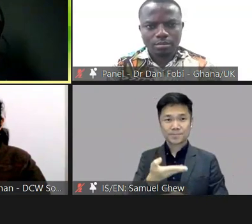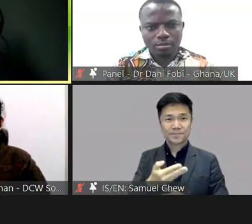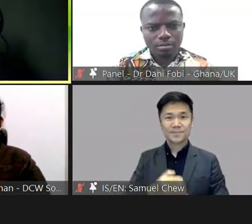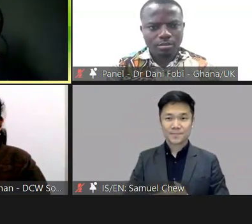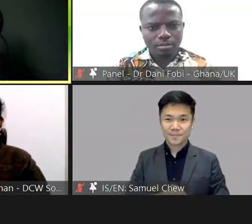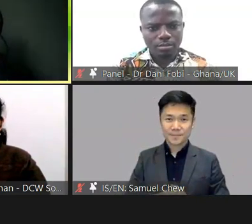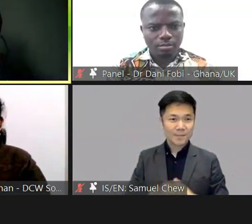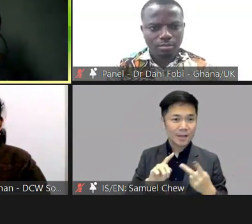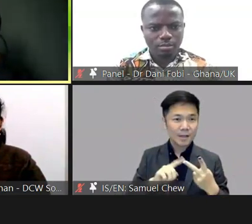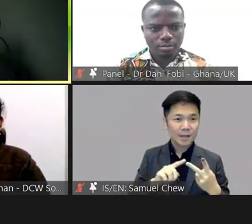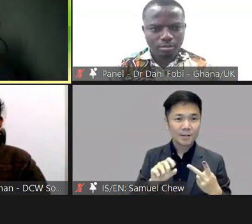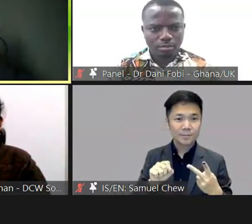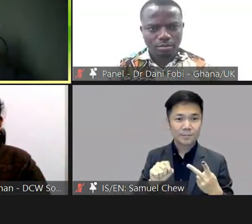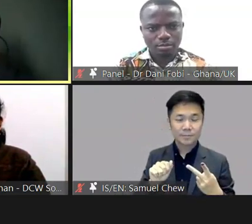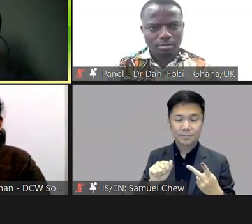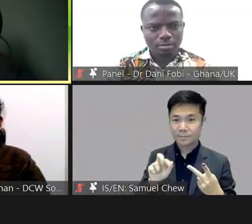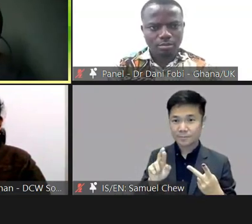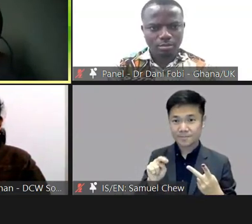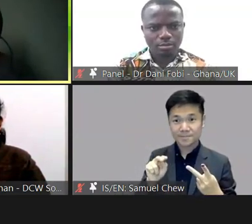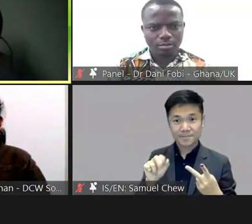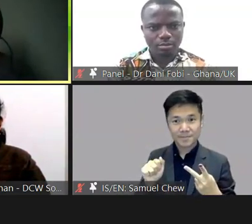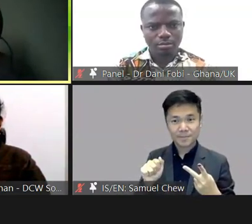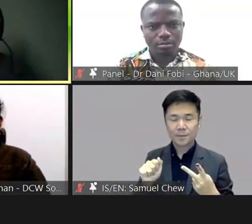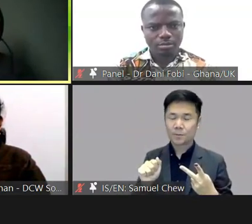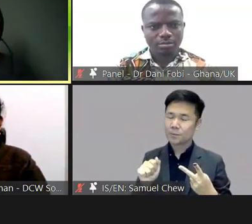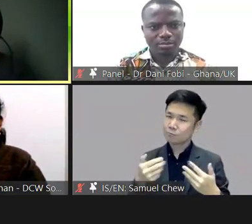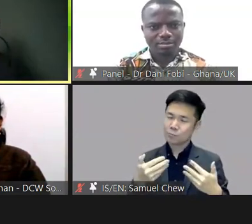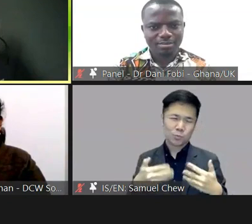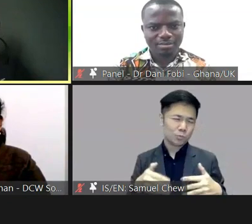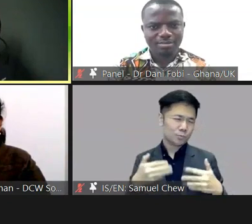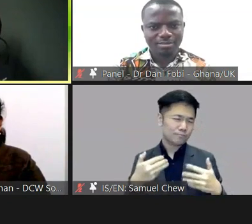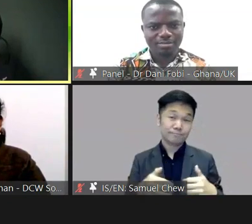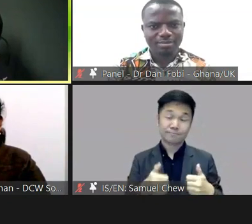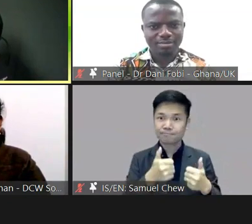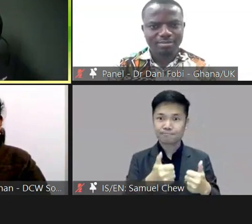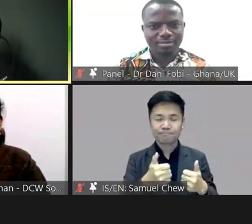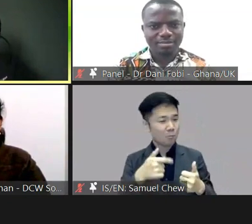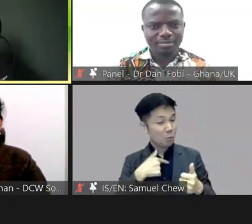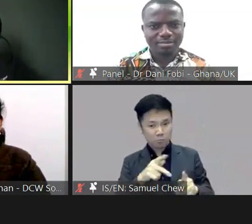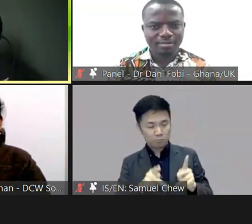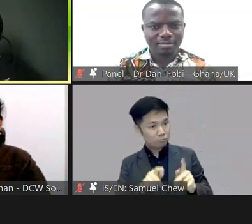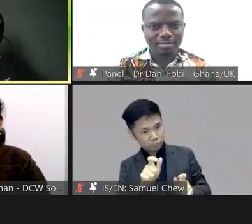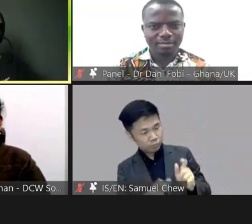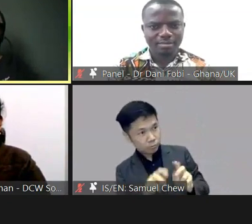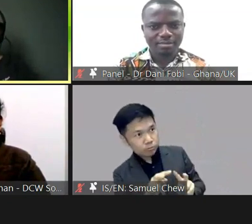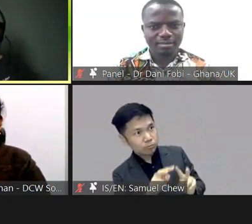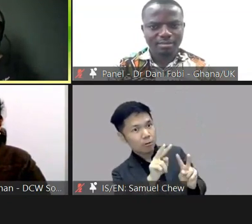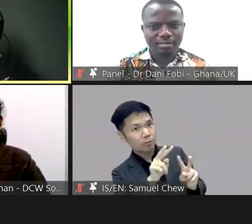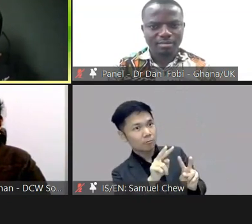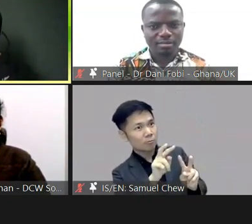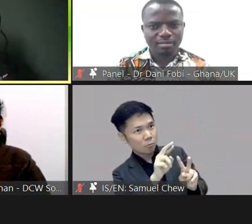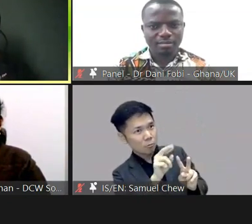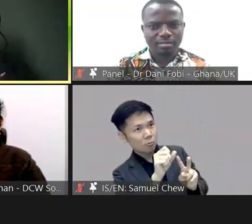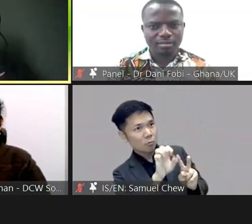Shana are excellent deaf role models themselves, but also how do we make